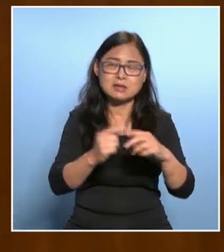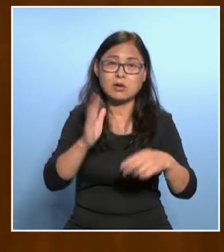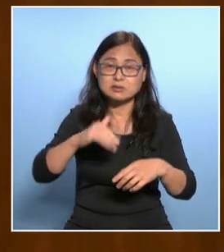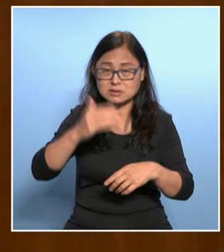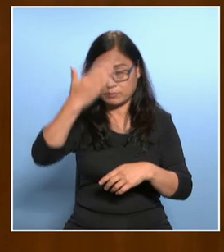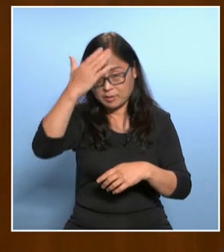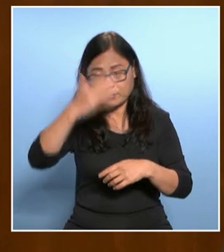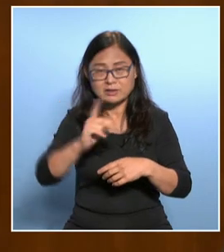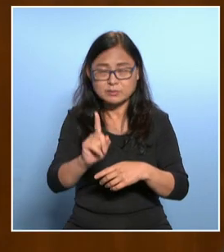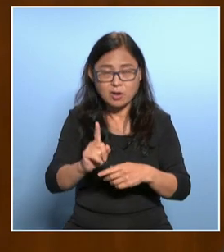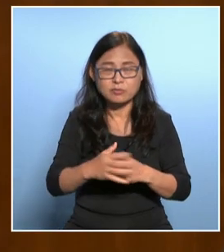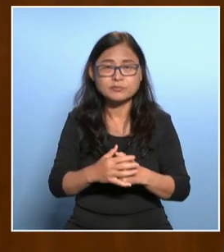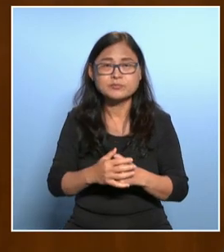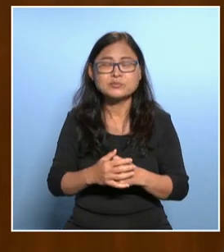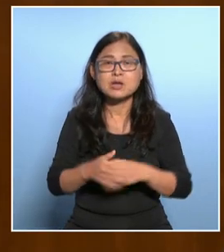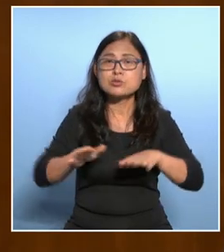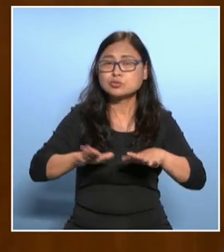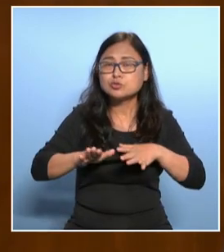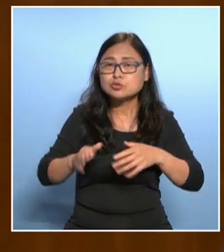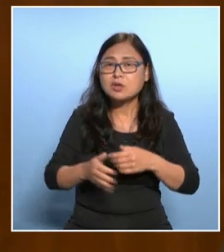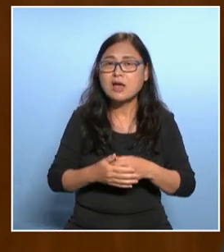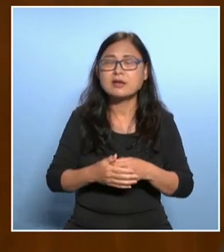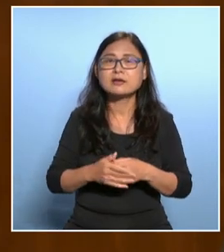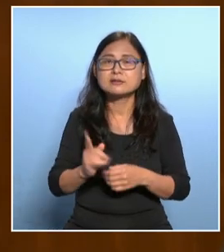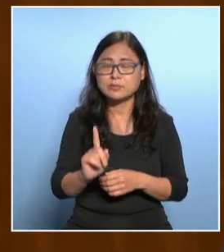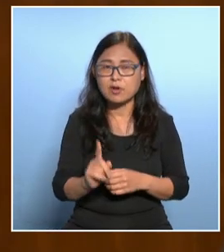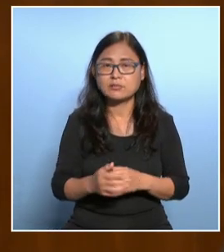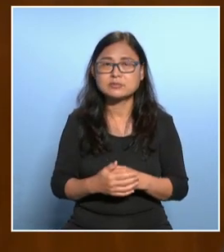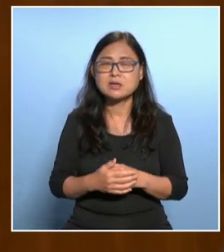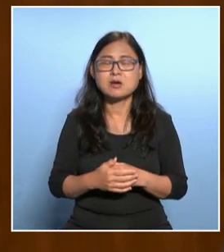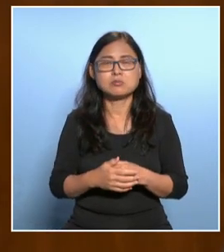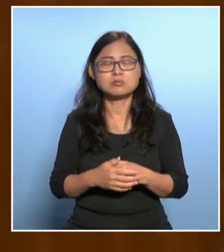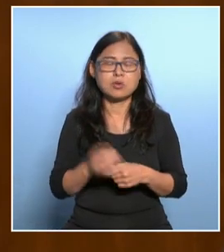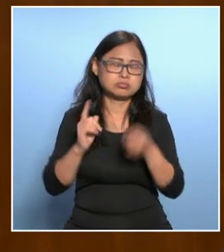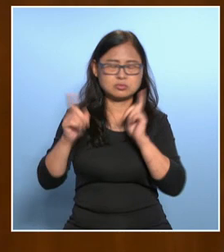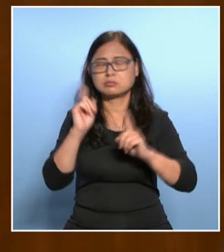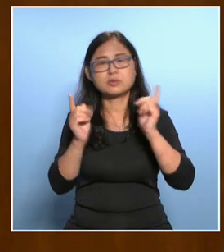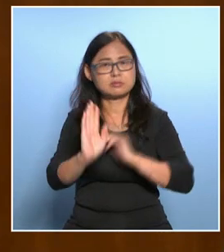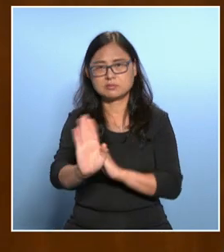for doctors, RCHEs, and for family members,